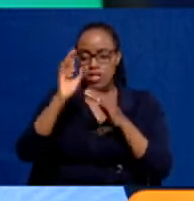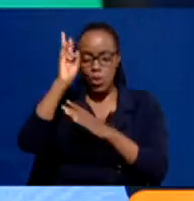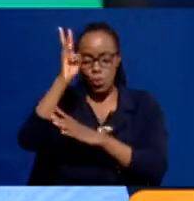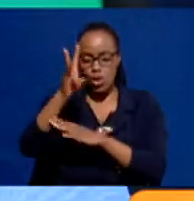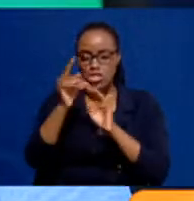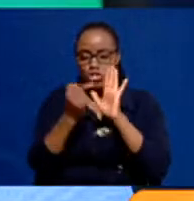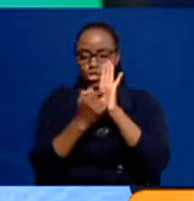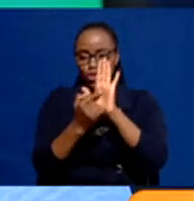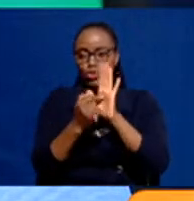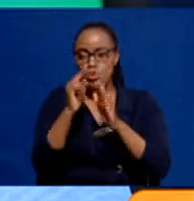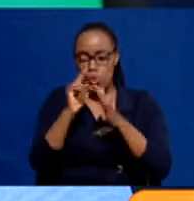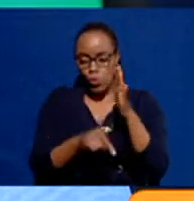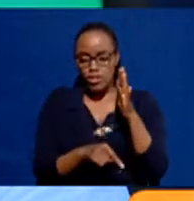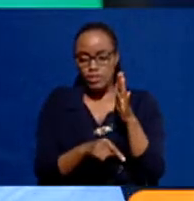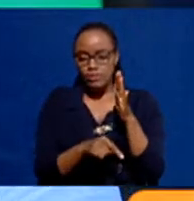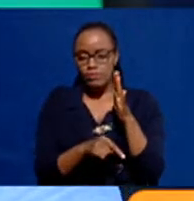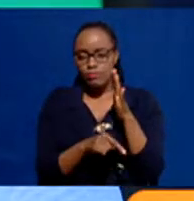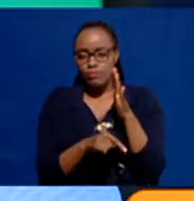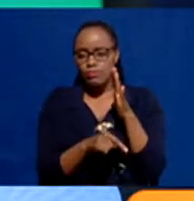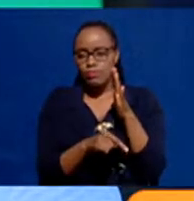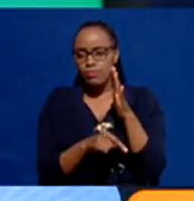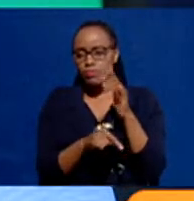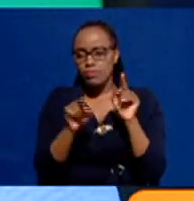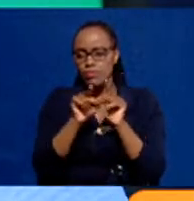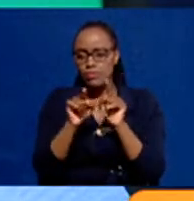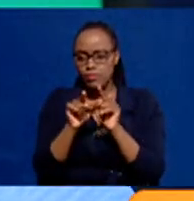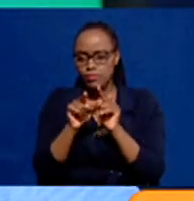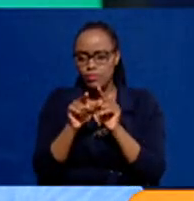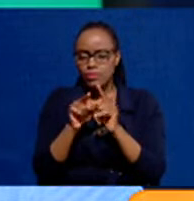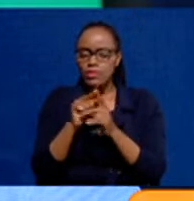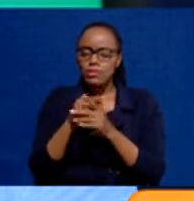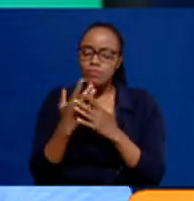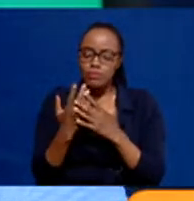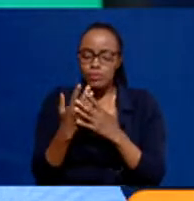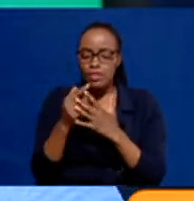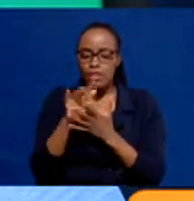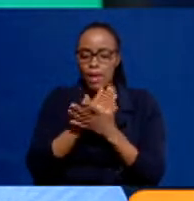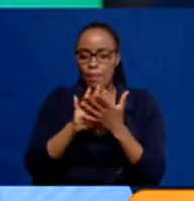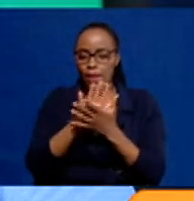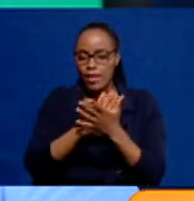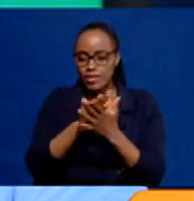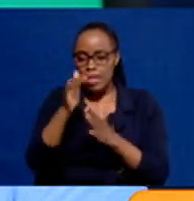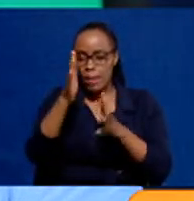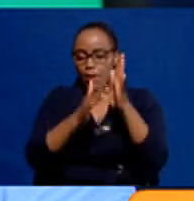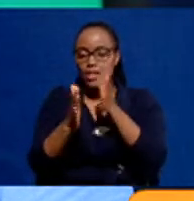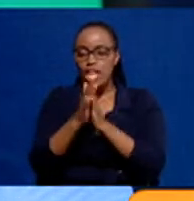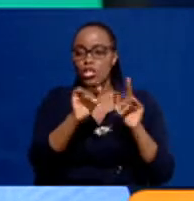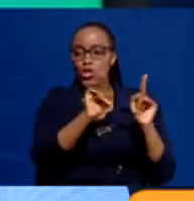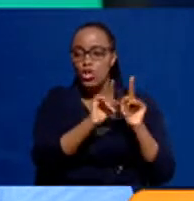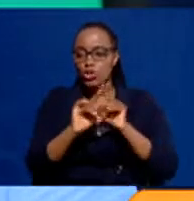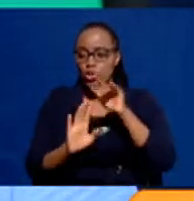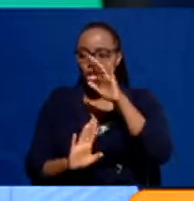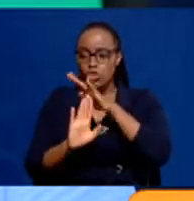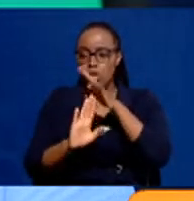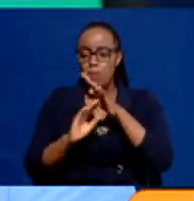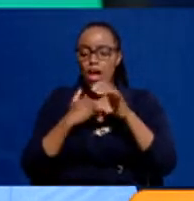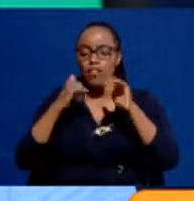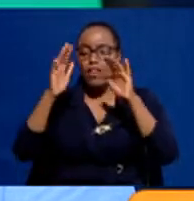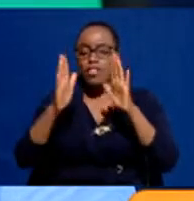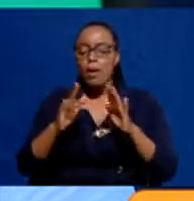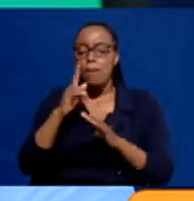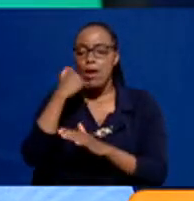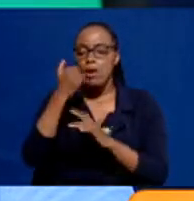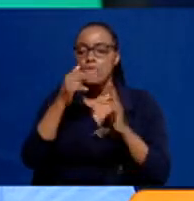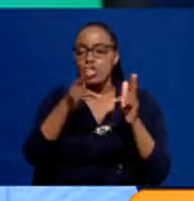similarly to the weather-based insurance products that you're familiar with, but on top of that, we ask farmers to take